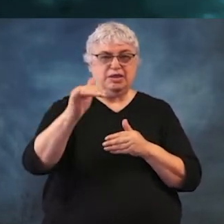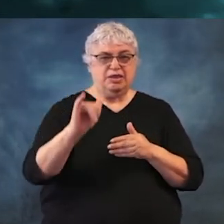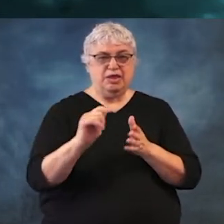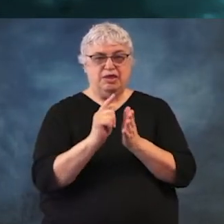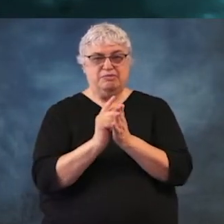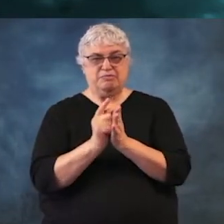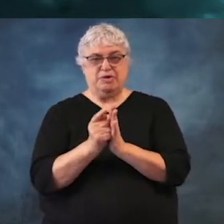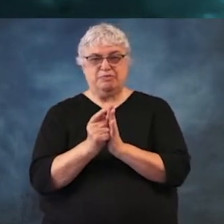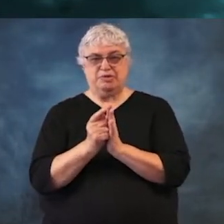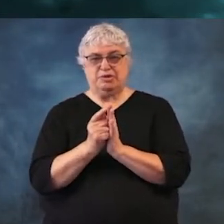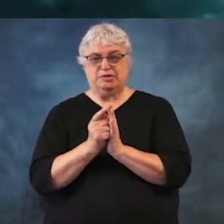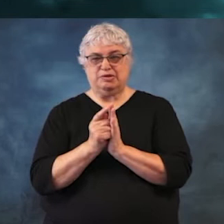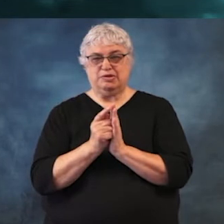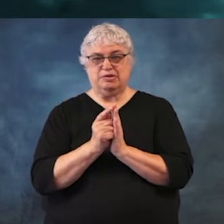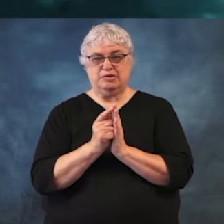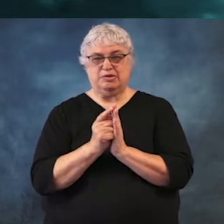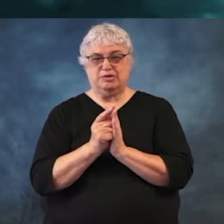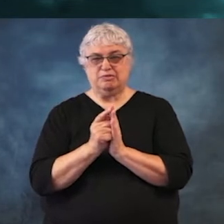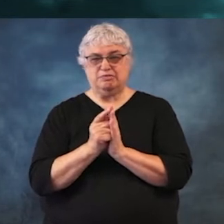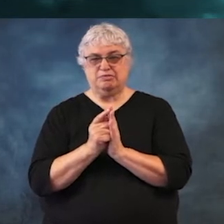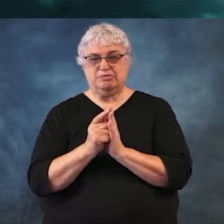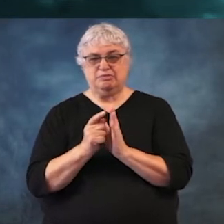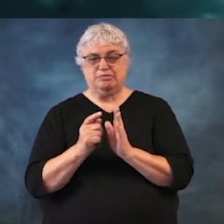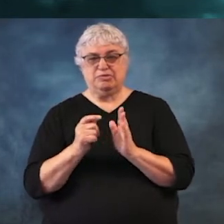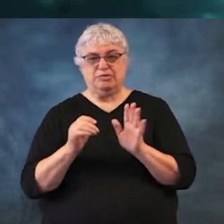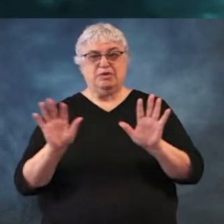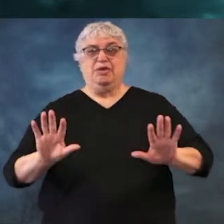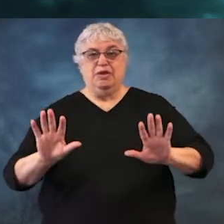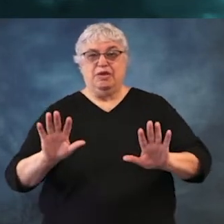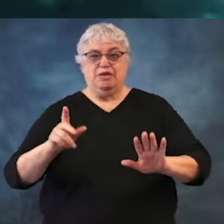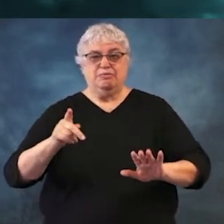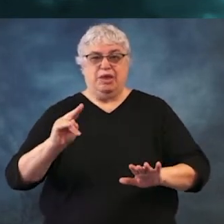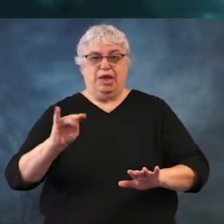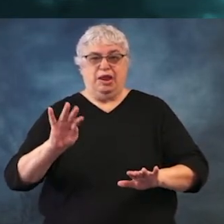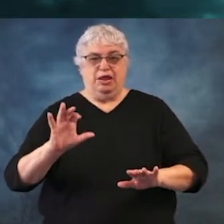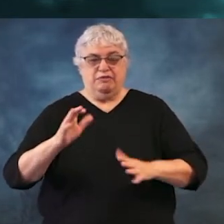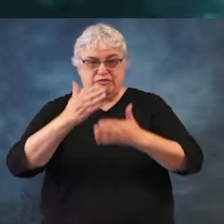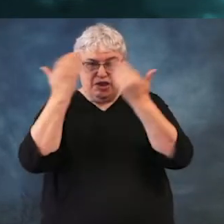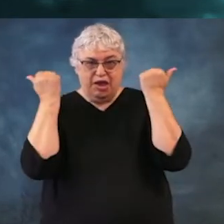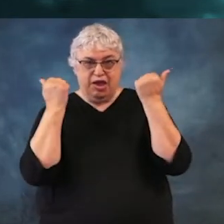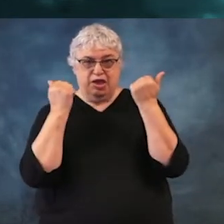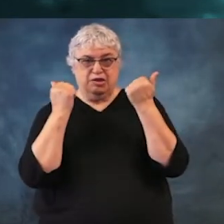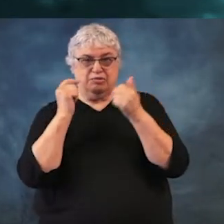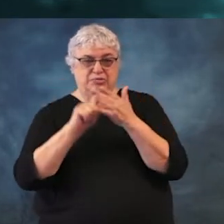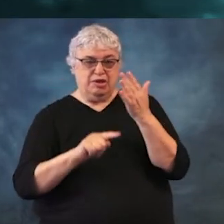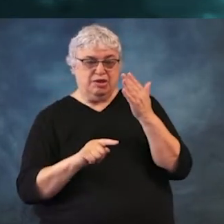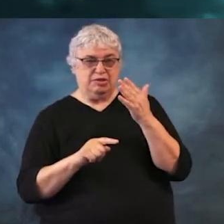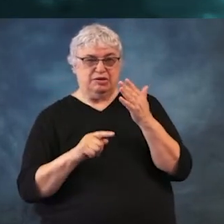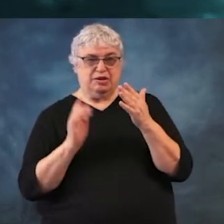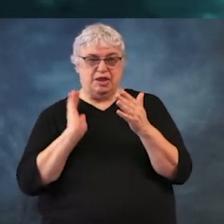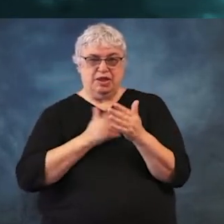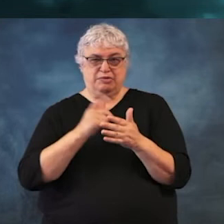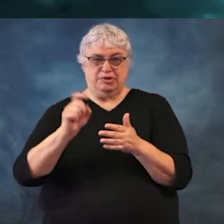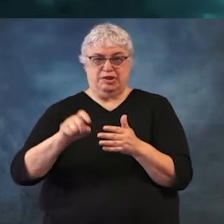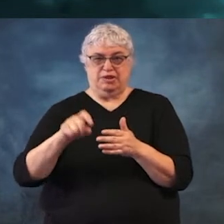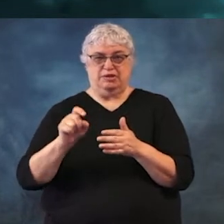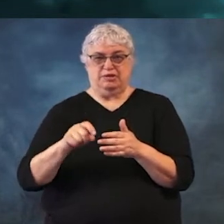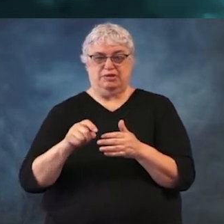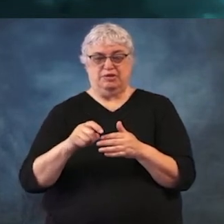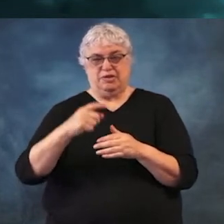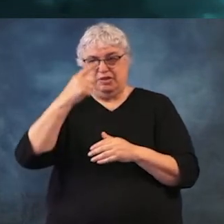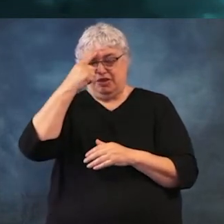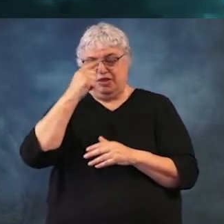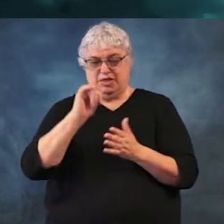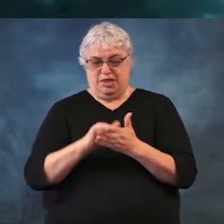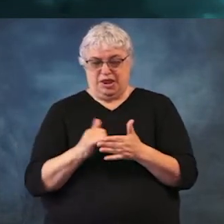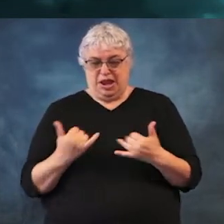moments of sheer panic, we just kind of often lose sight of really what our needs are, and you're just thinking of